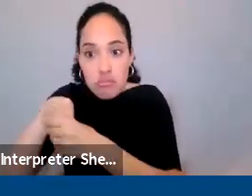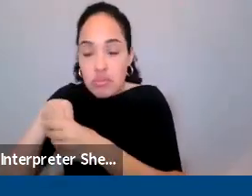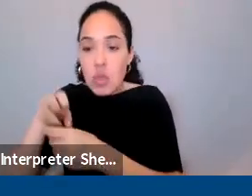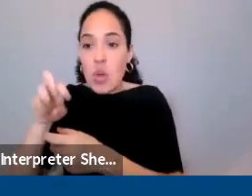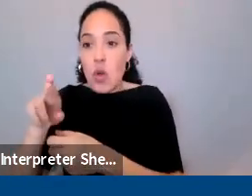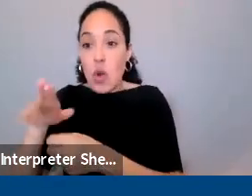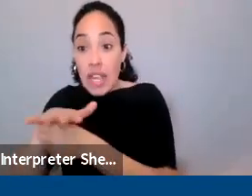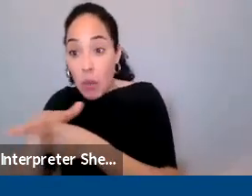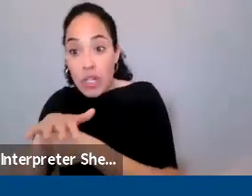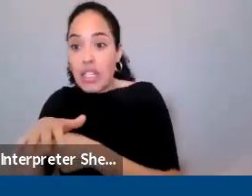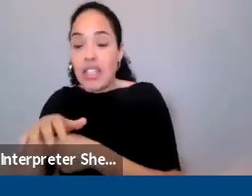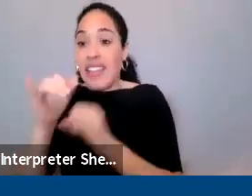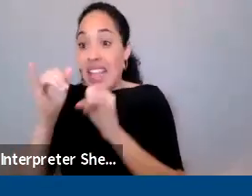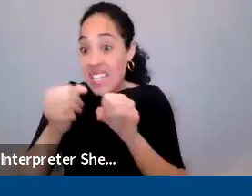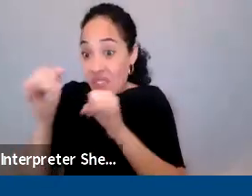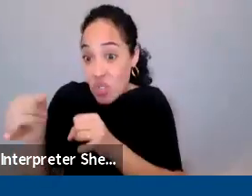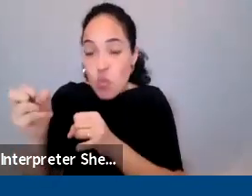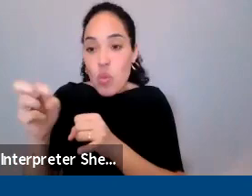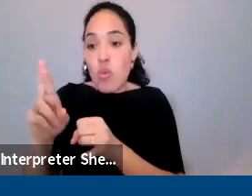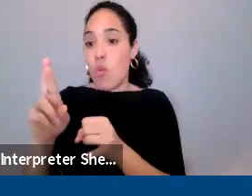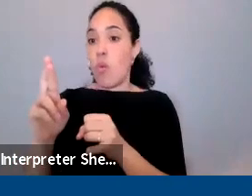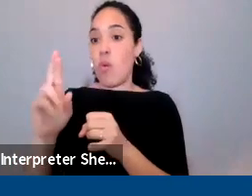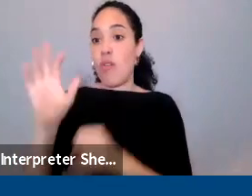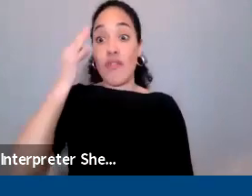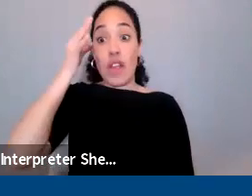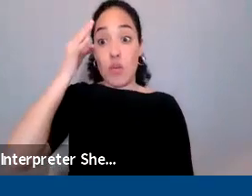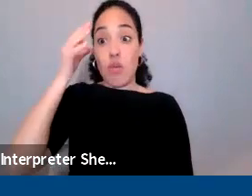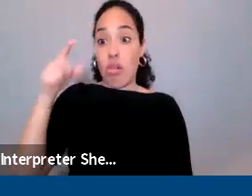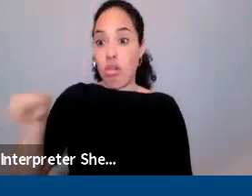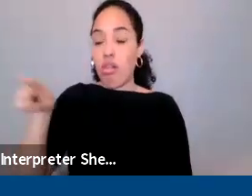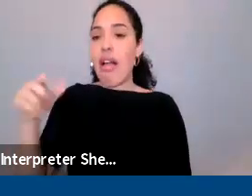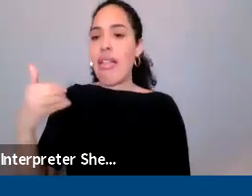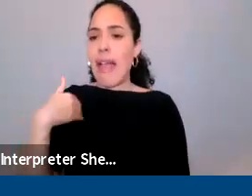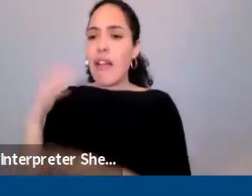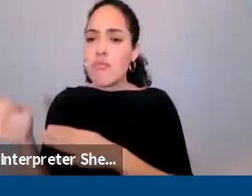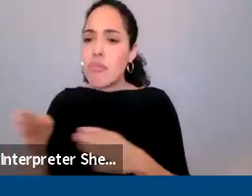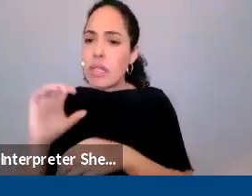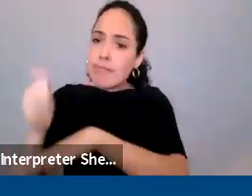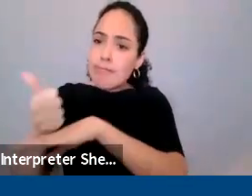for the federal, to help restore that watershed.